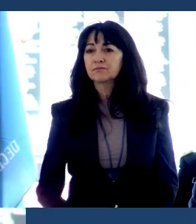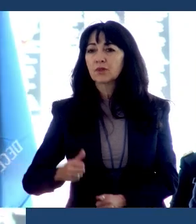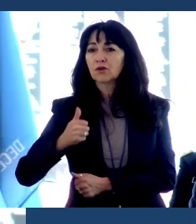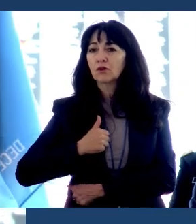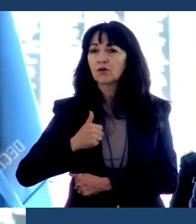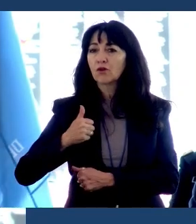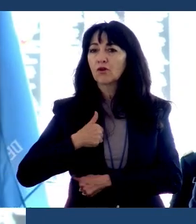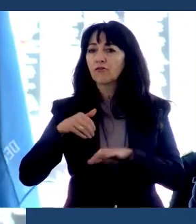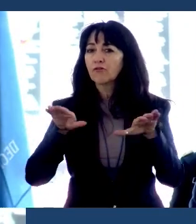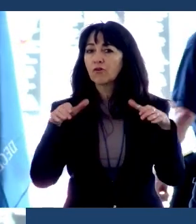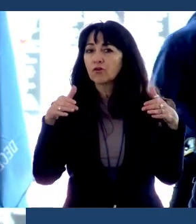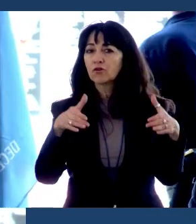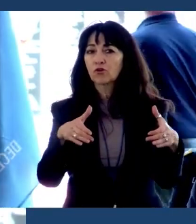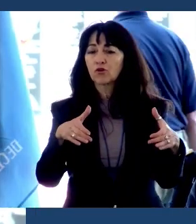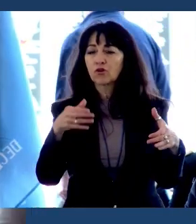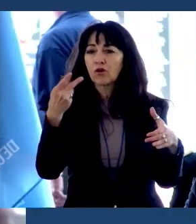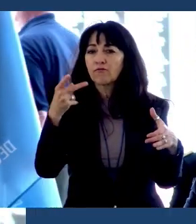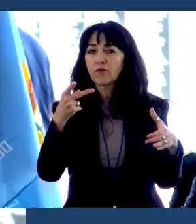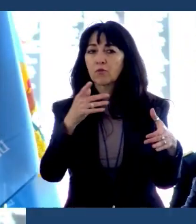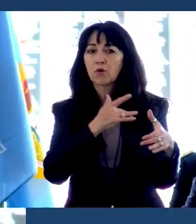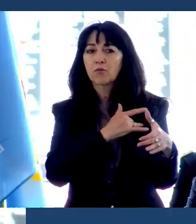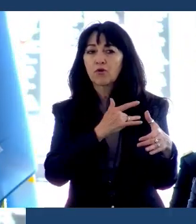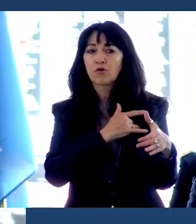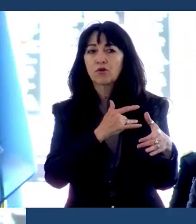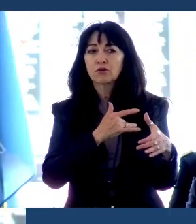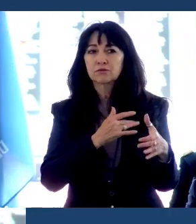Military Order of the Purple Heart.